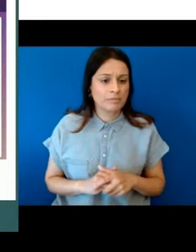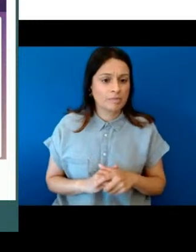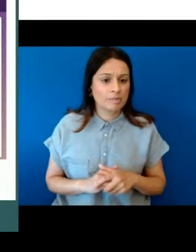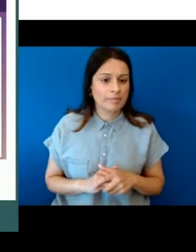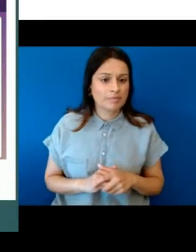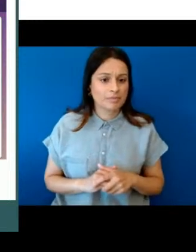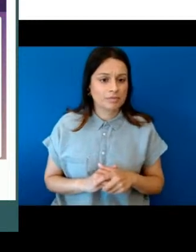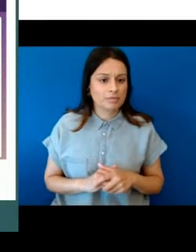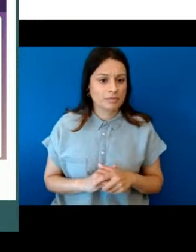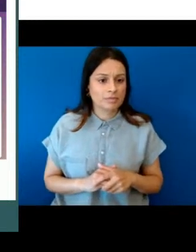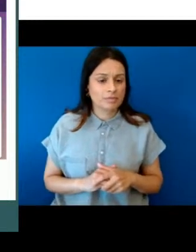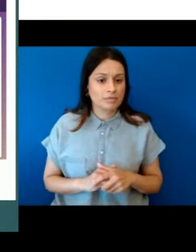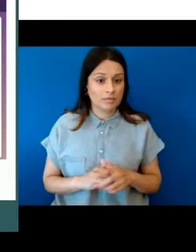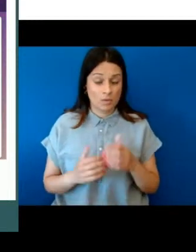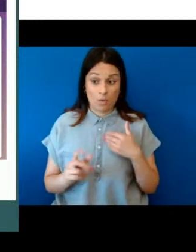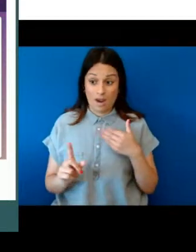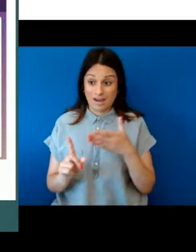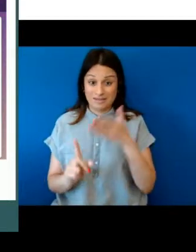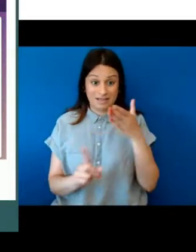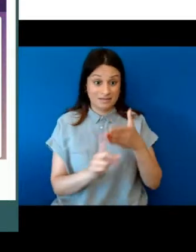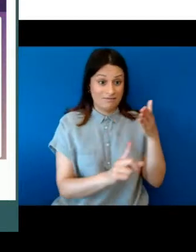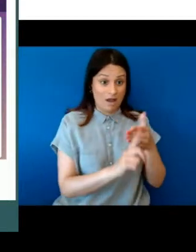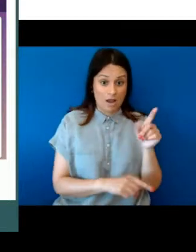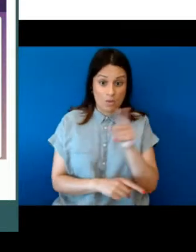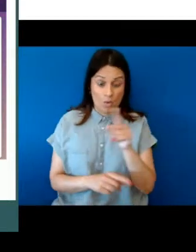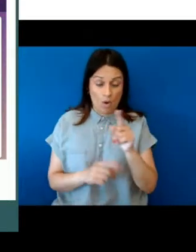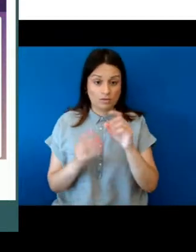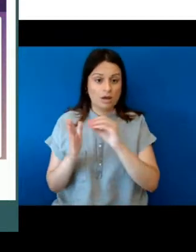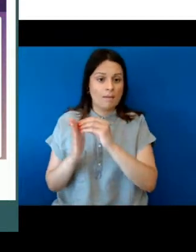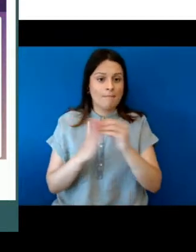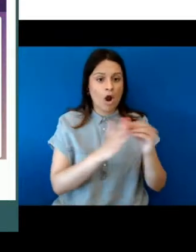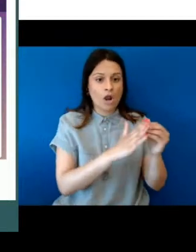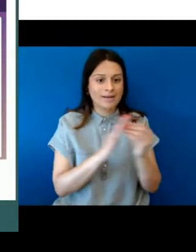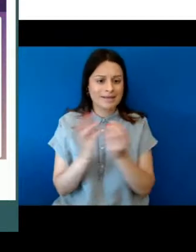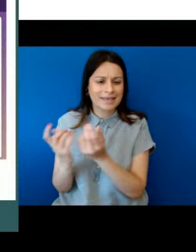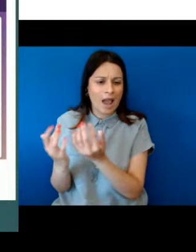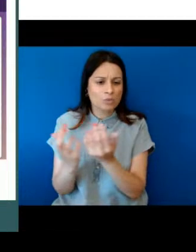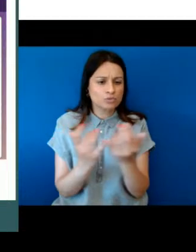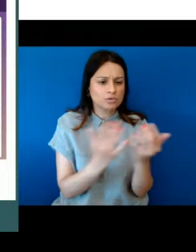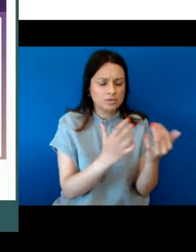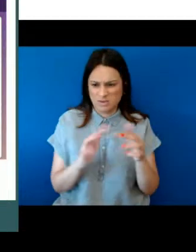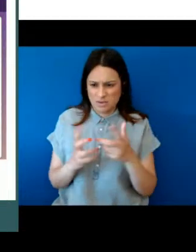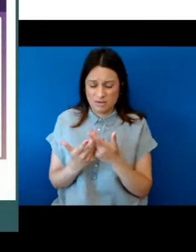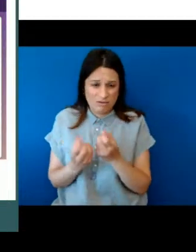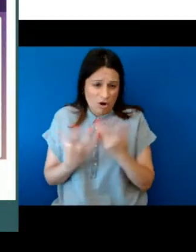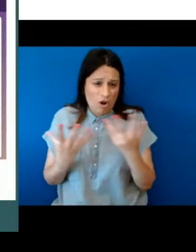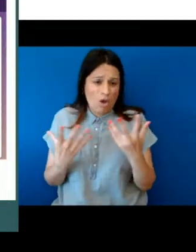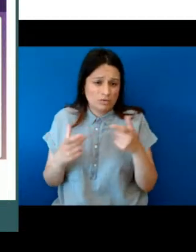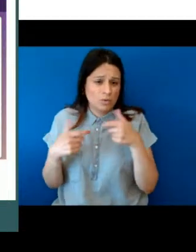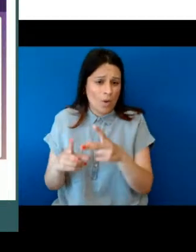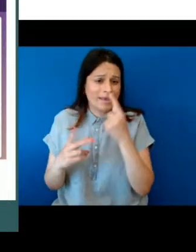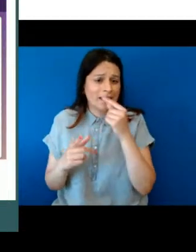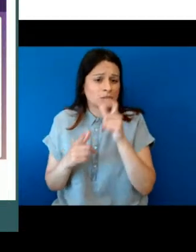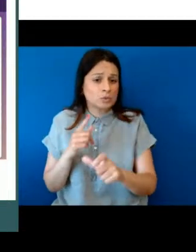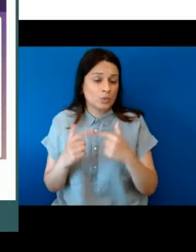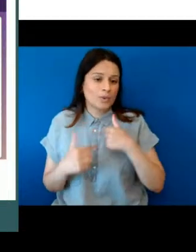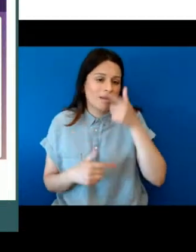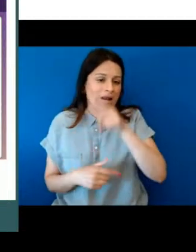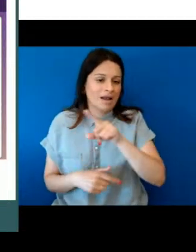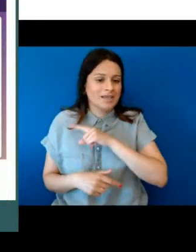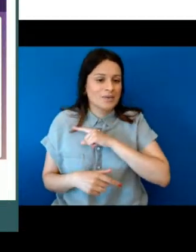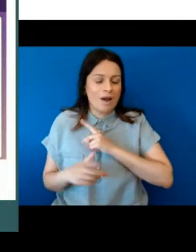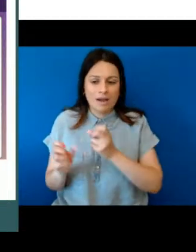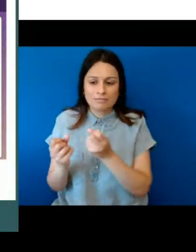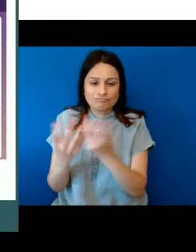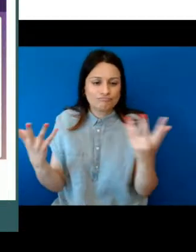So identifying pollen counts, well, there's lots of practical ways to do this. So we're very fortunate now to have a number of